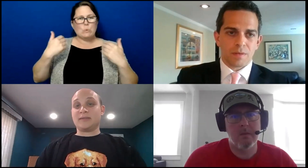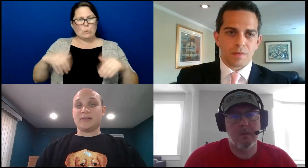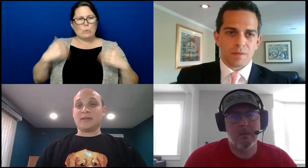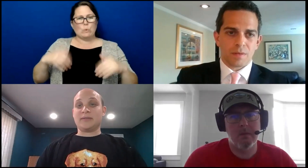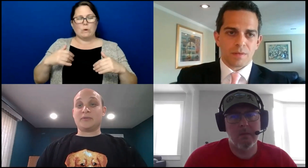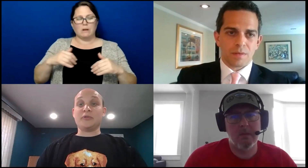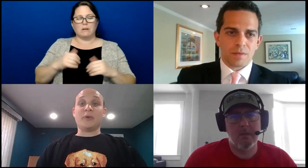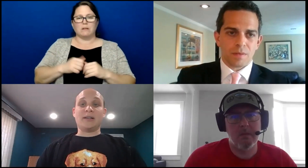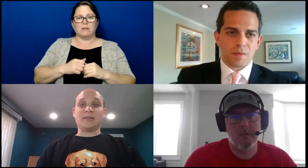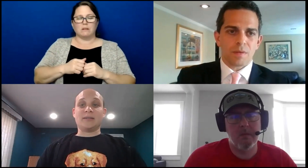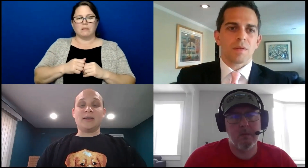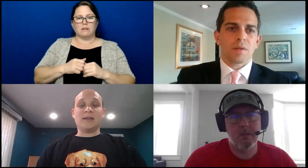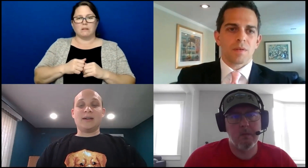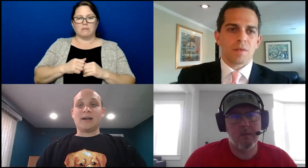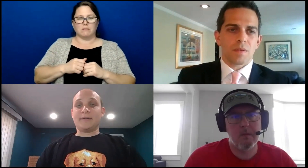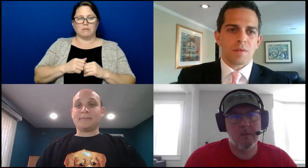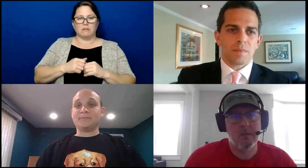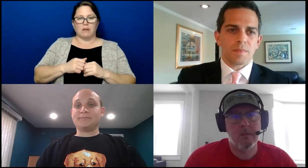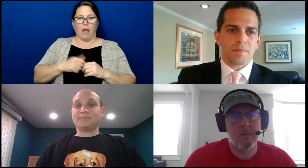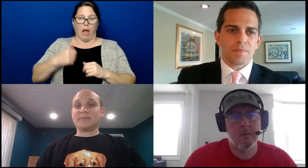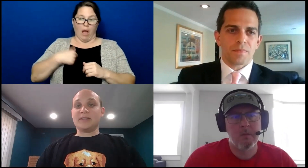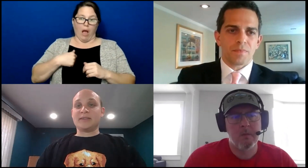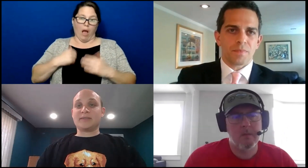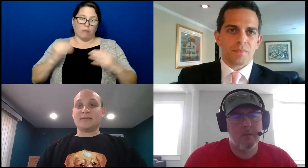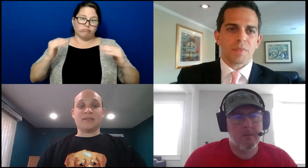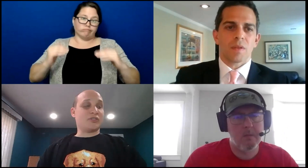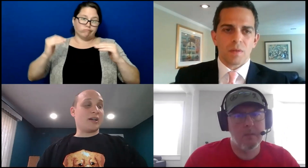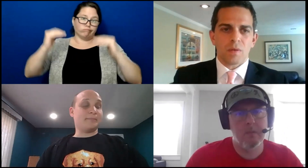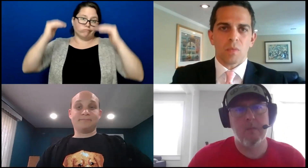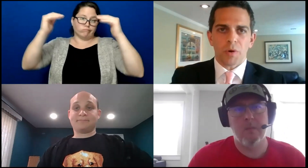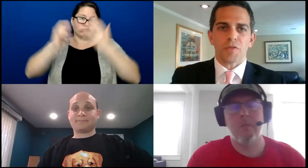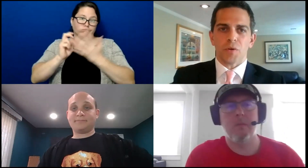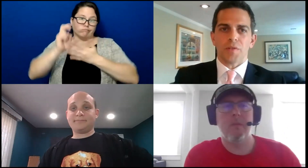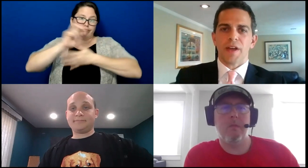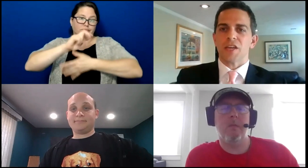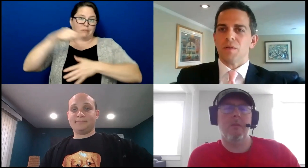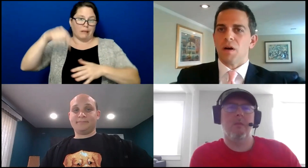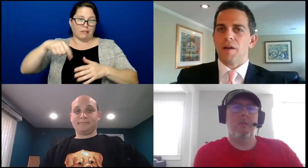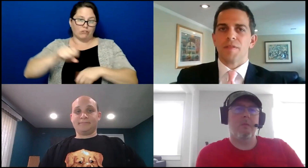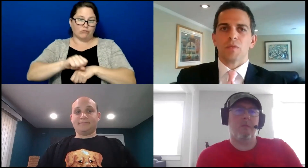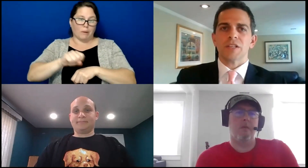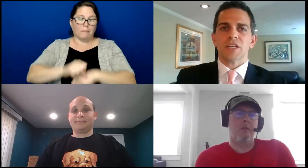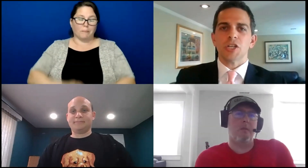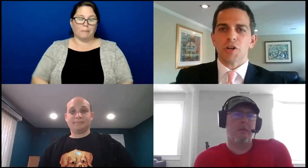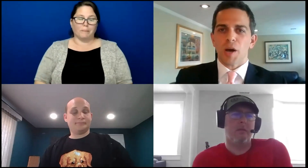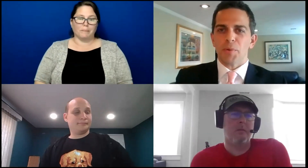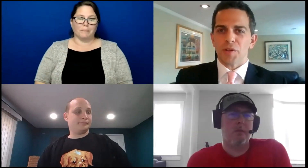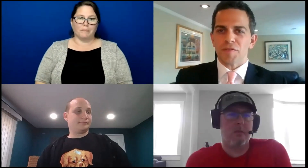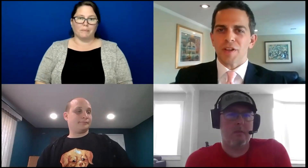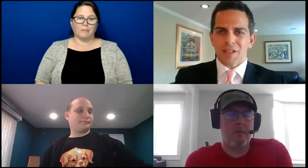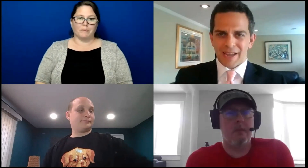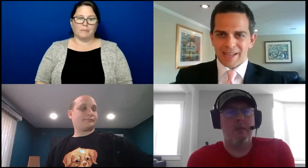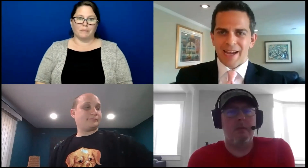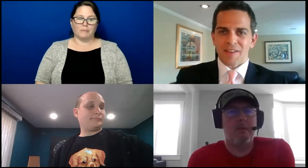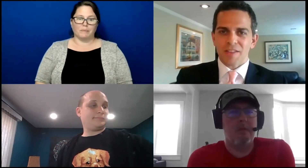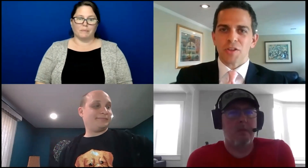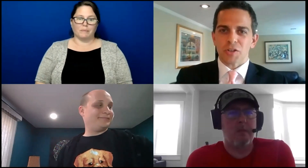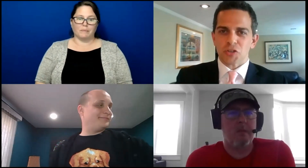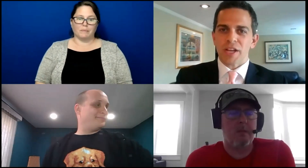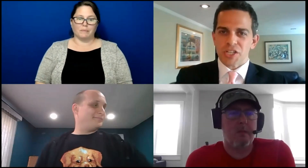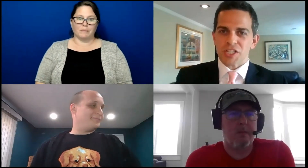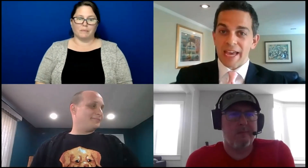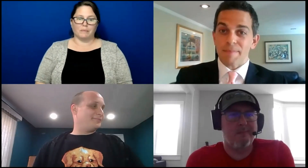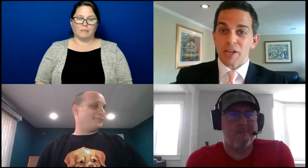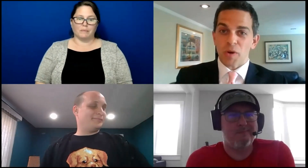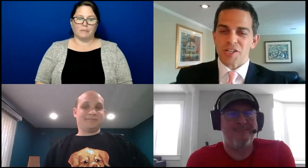to do well in this job. Wonderful. Thank you. All right, let's get into a couple of like kind of in